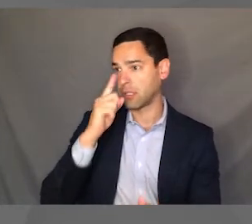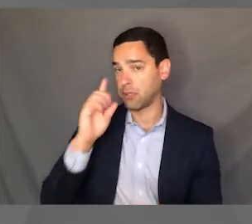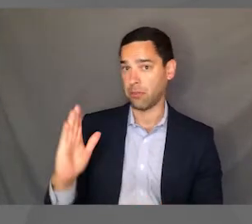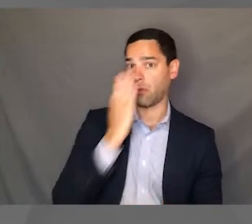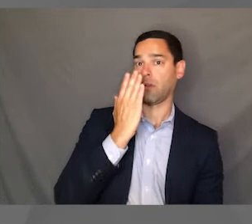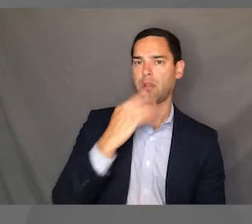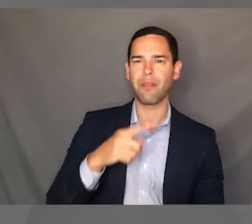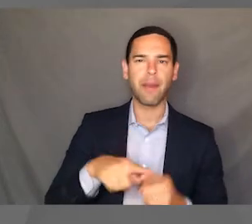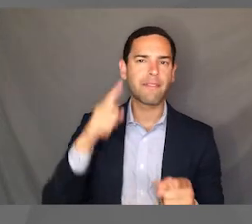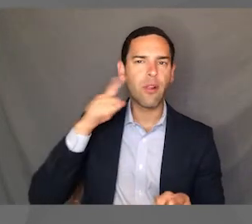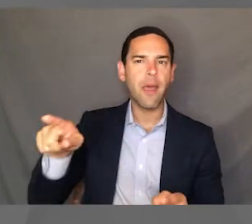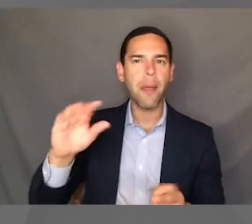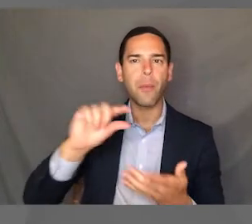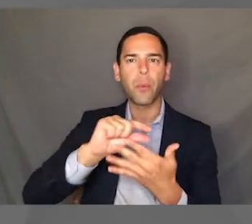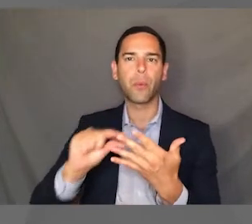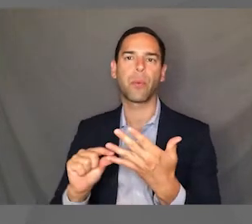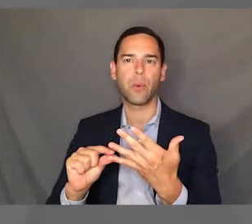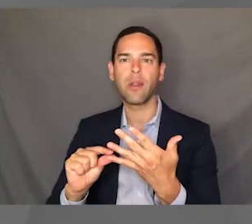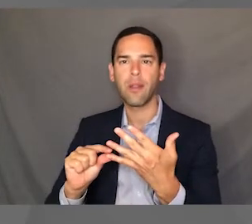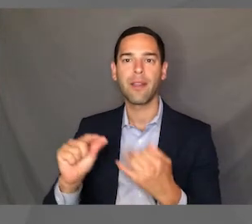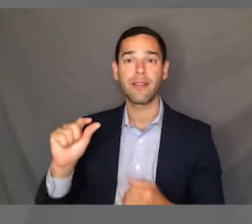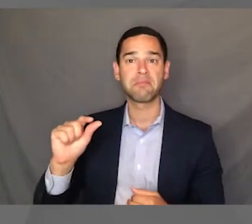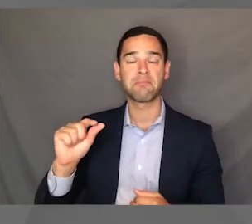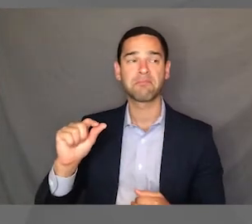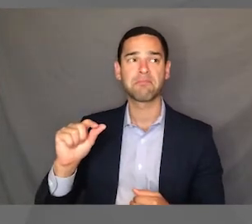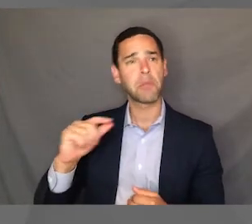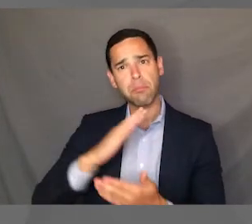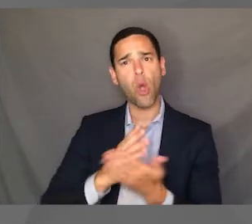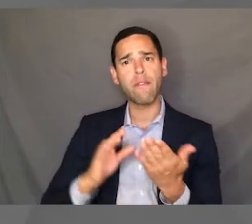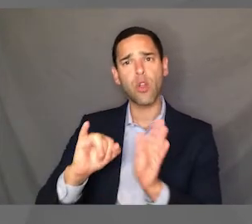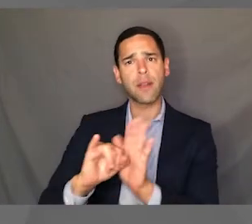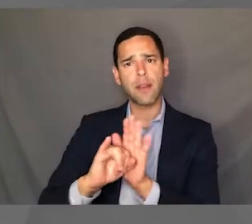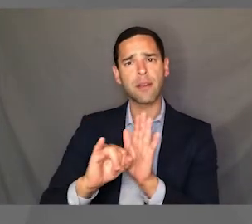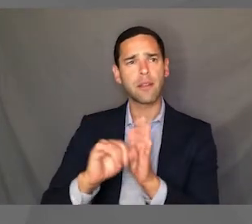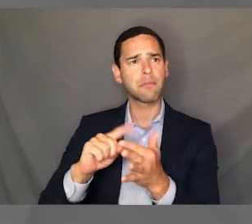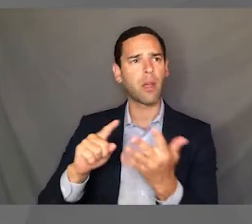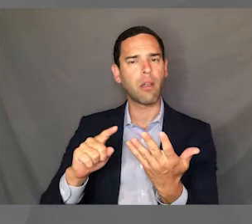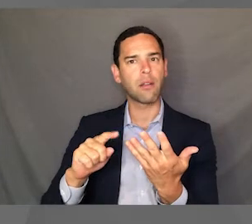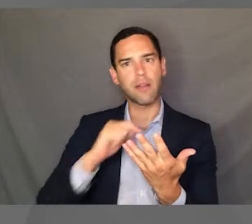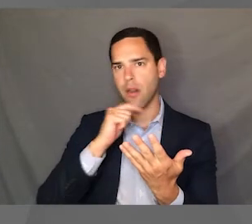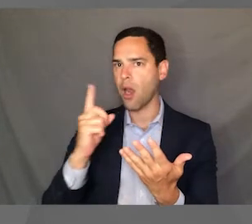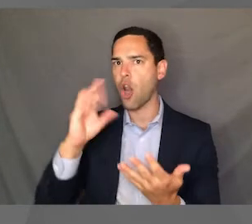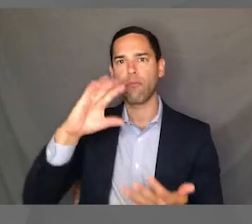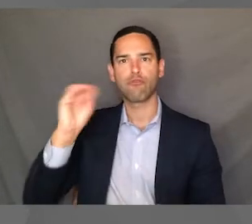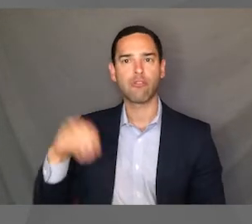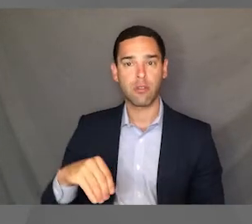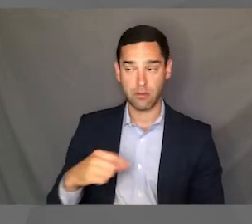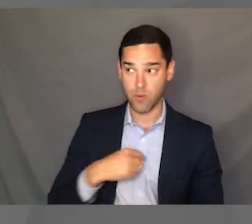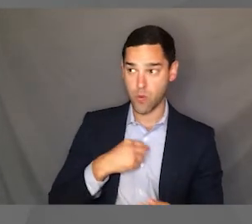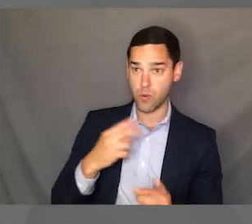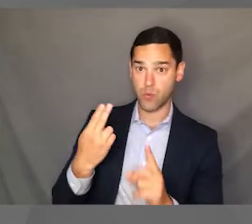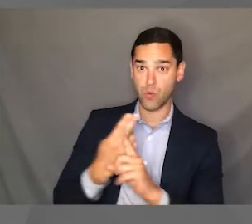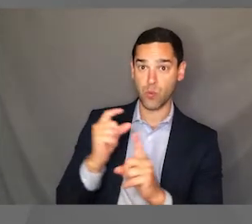are. And even if it is, it's part of them. And we wouldn't say that a person suffers because of their gender. We wouldn't say a person